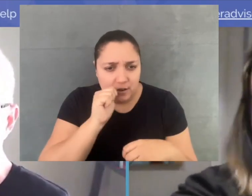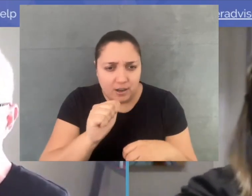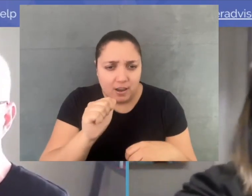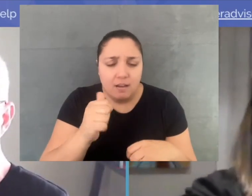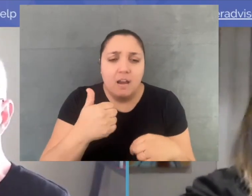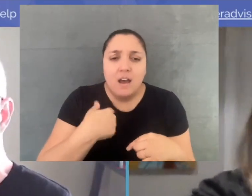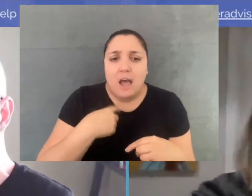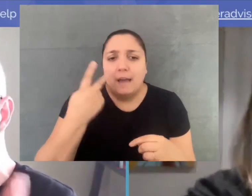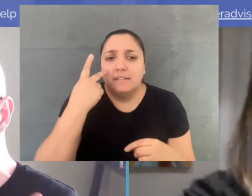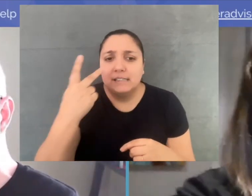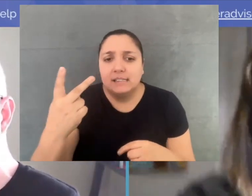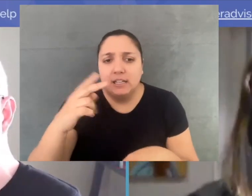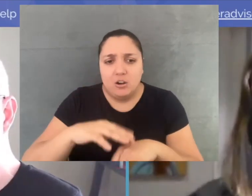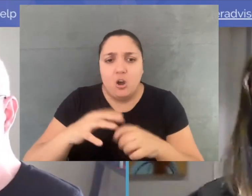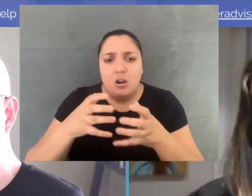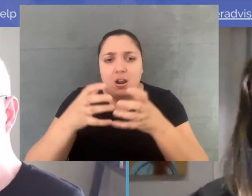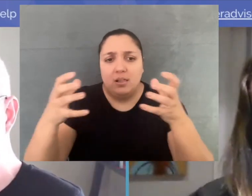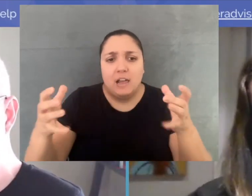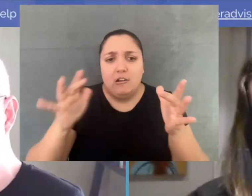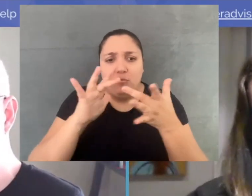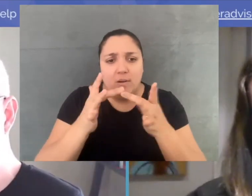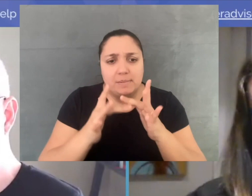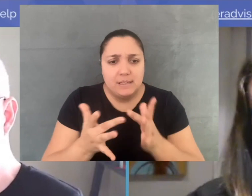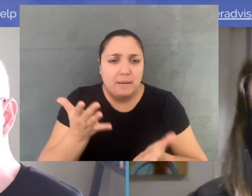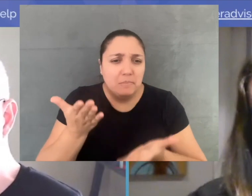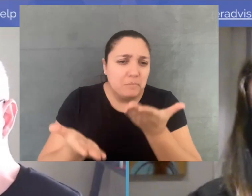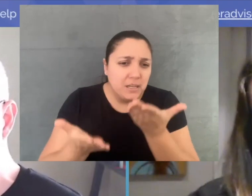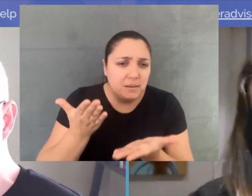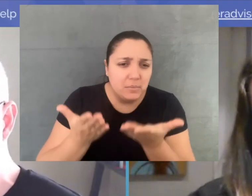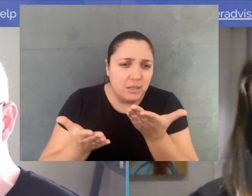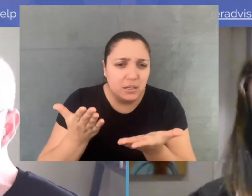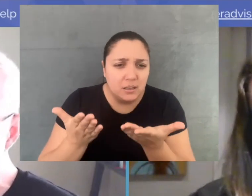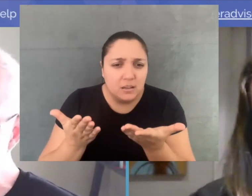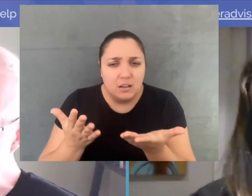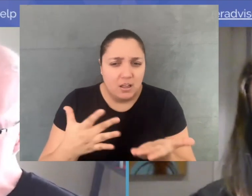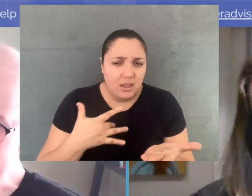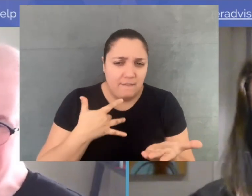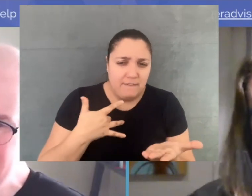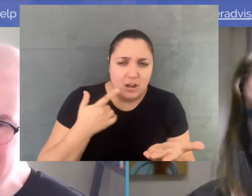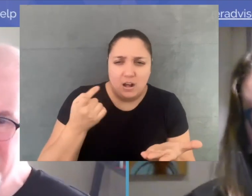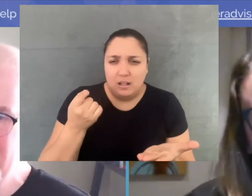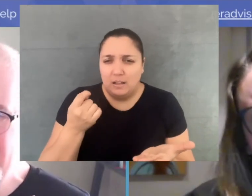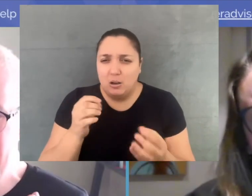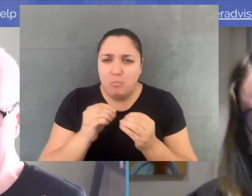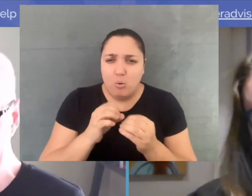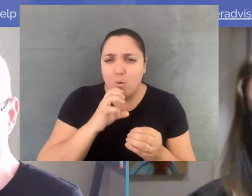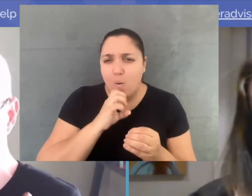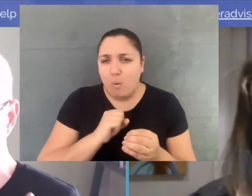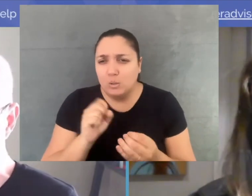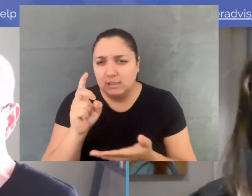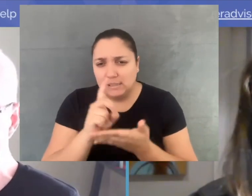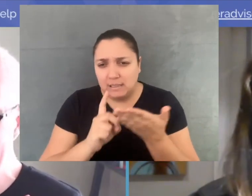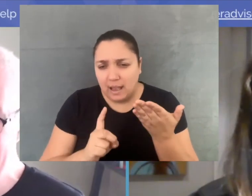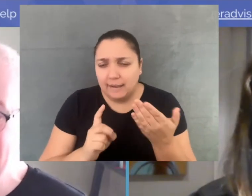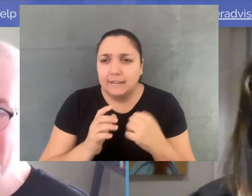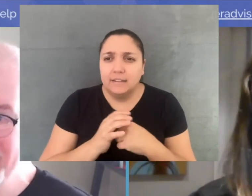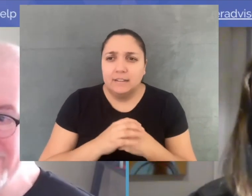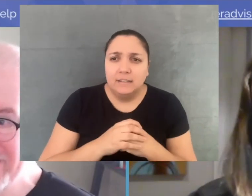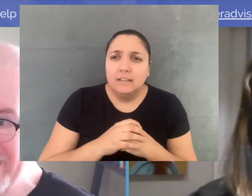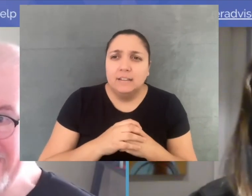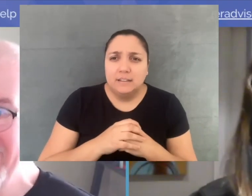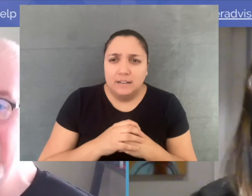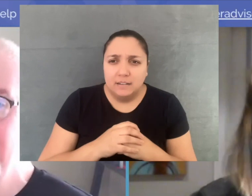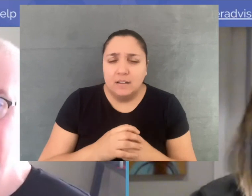day. Like I've seen on a lot of websites that maybe feel a little stodgy or a little